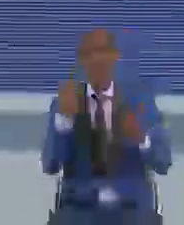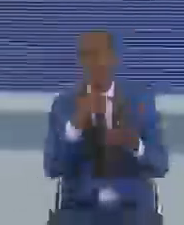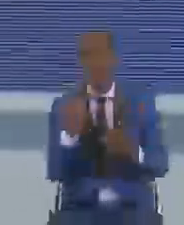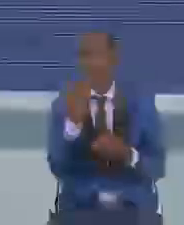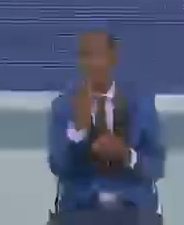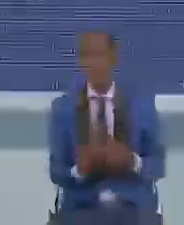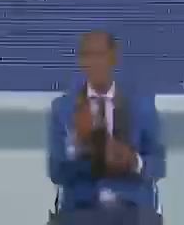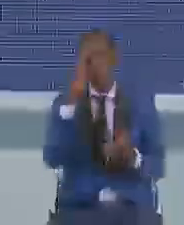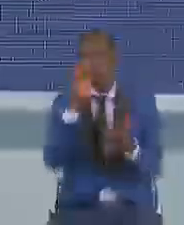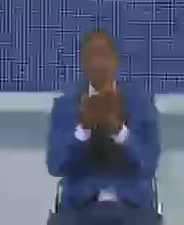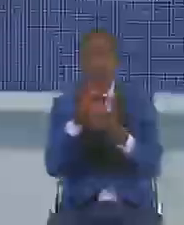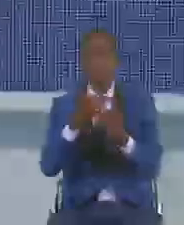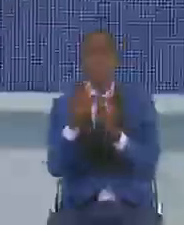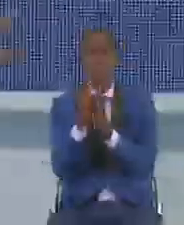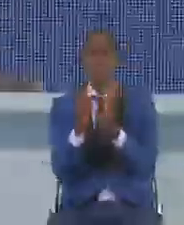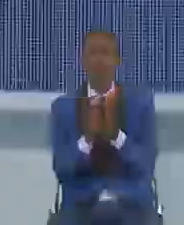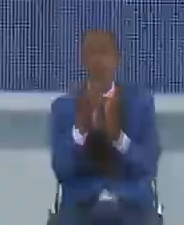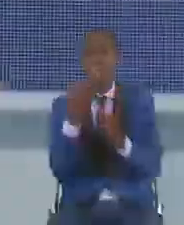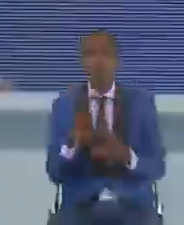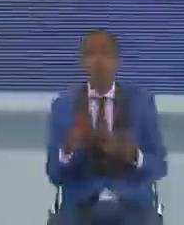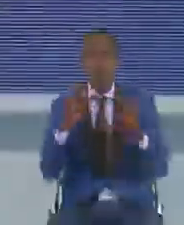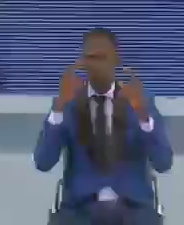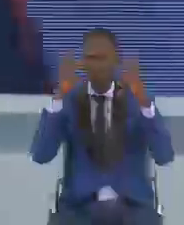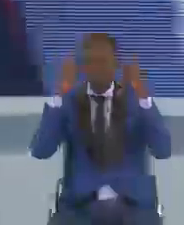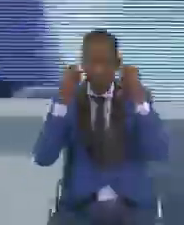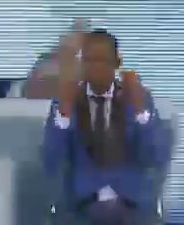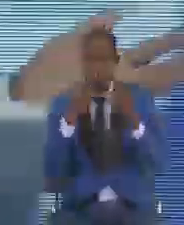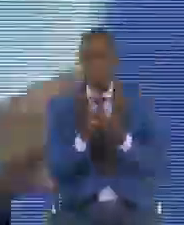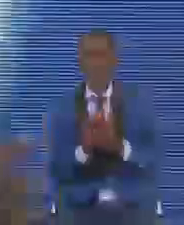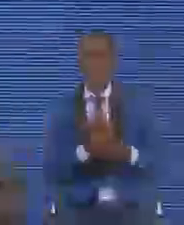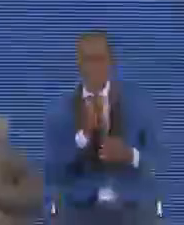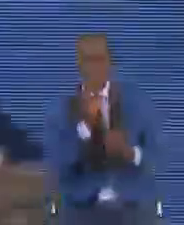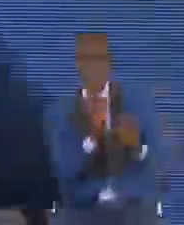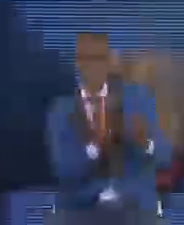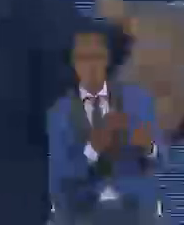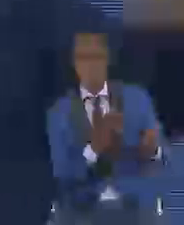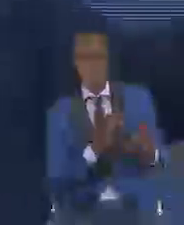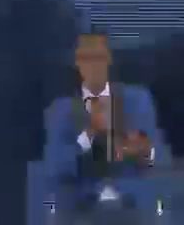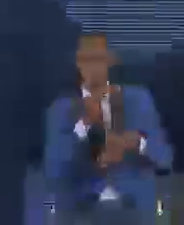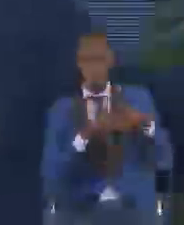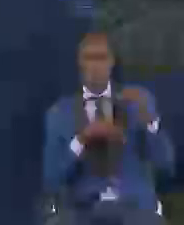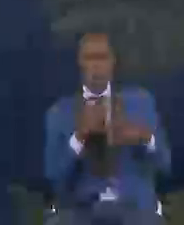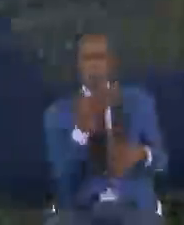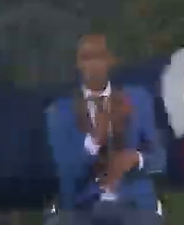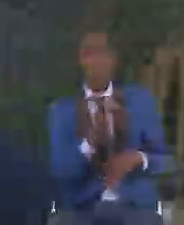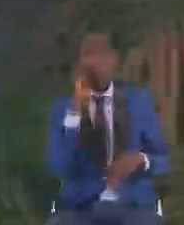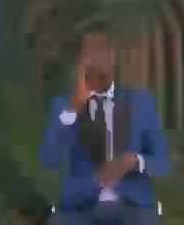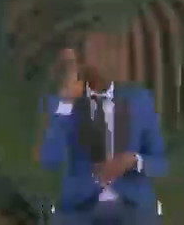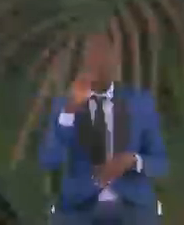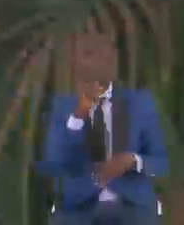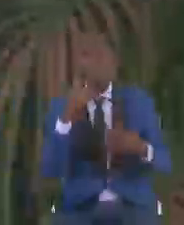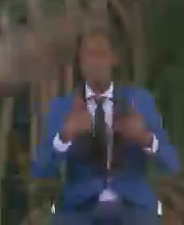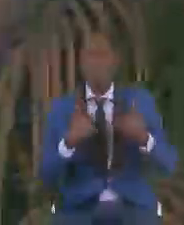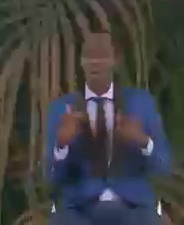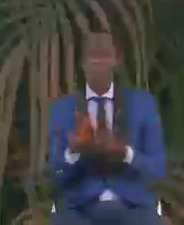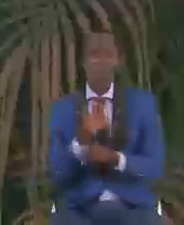Moses, if he felt that's where I'm comfortable and that's what I'm going to do, it would not have fulfilled the will